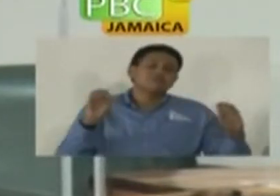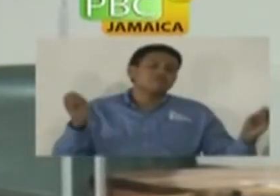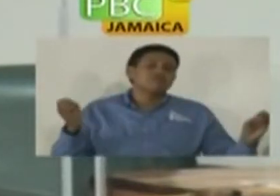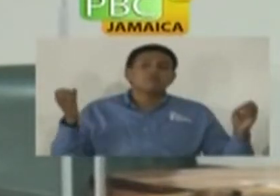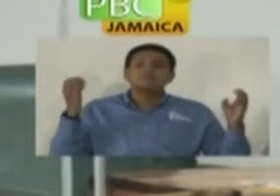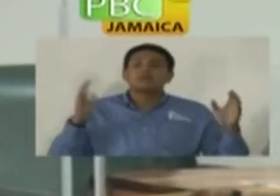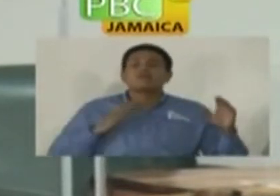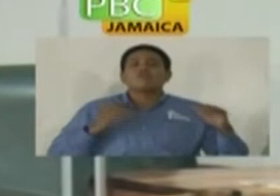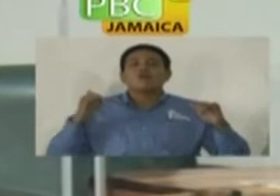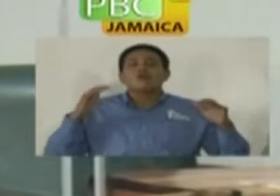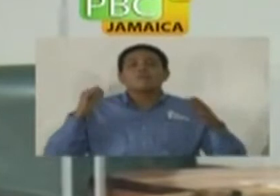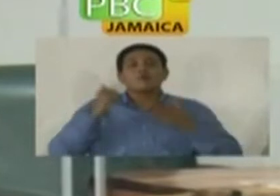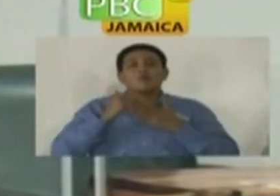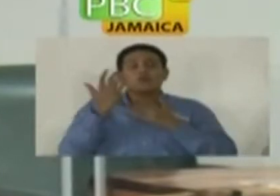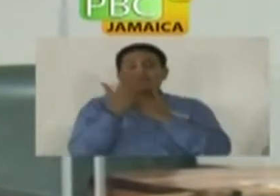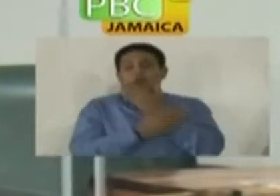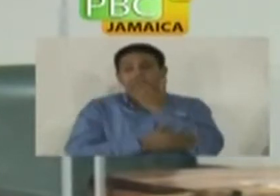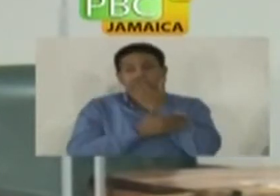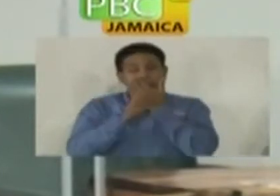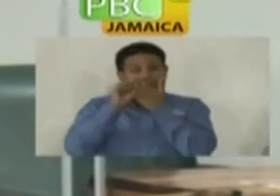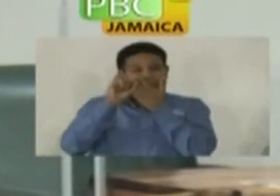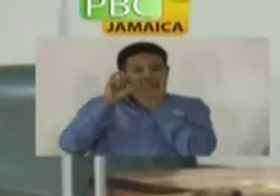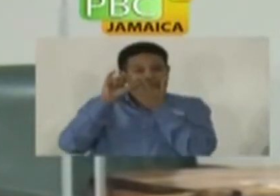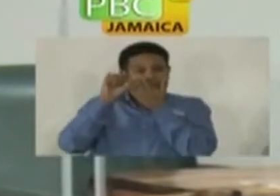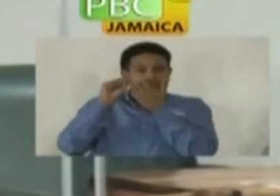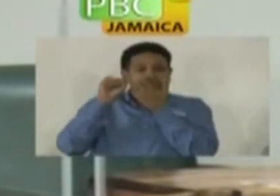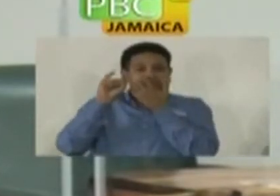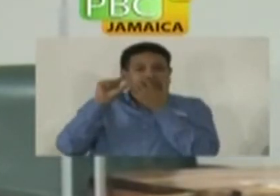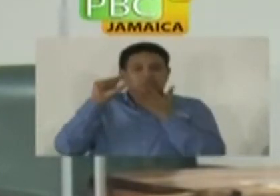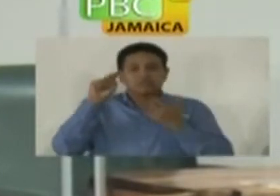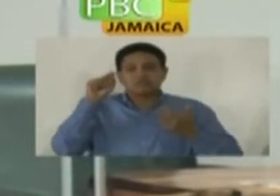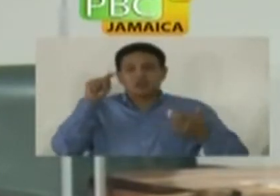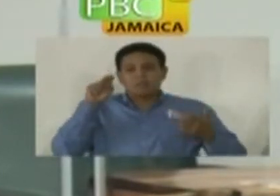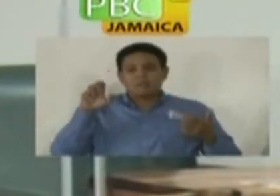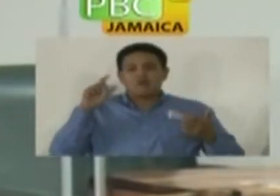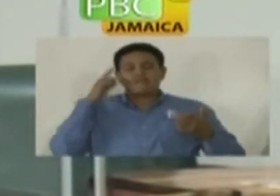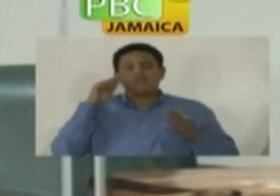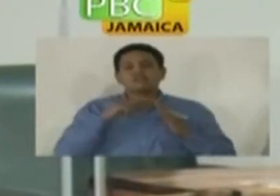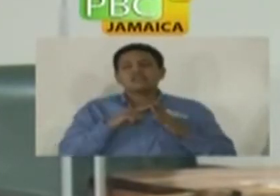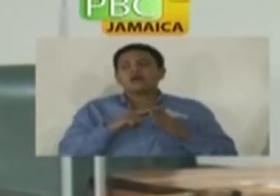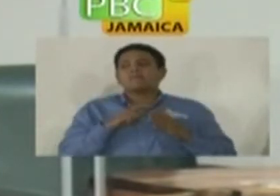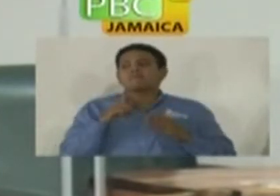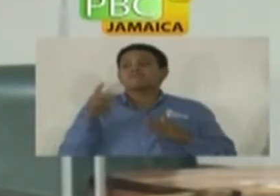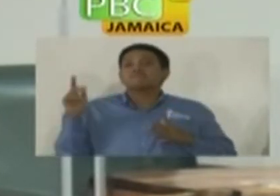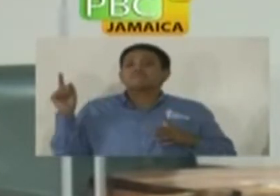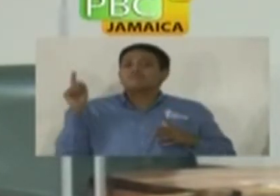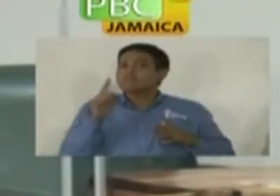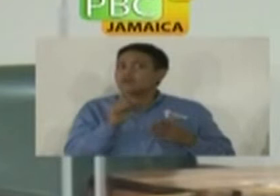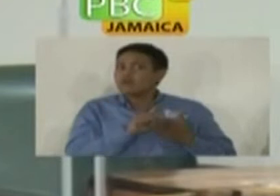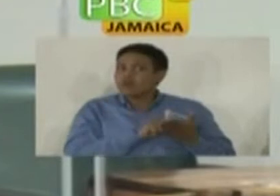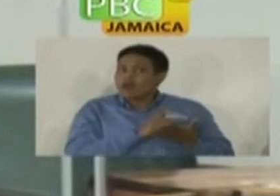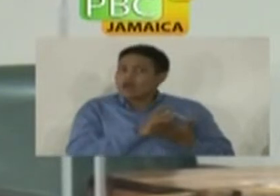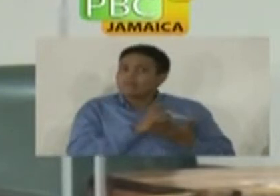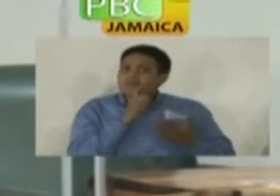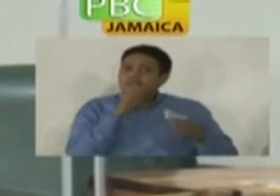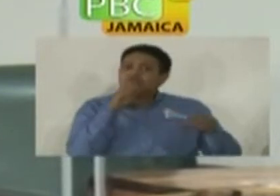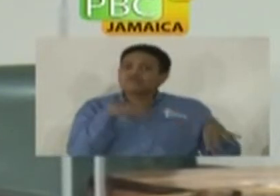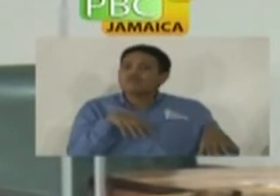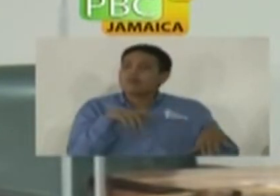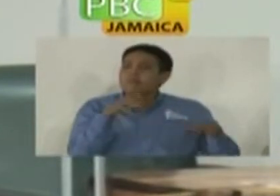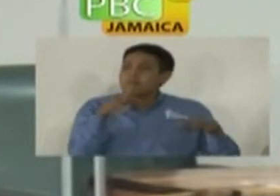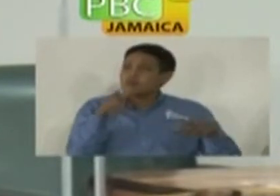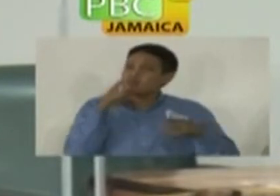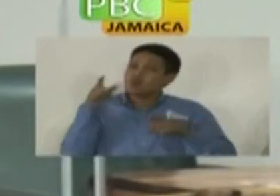and friends, Singapore, for example, prosecution may appeal against the acquittal of an accused